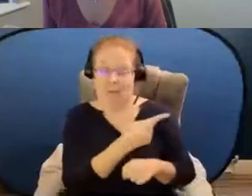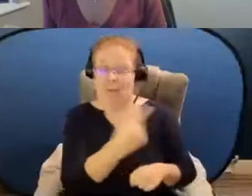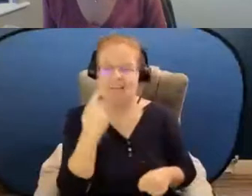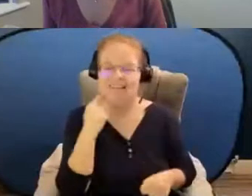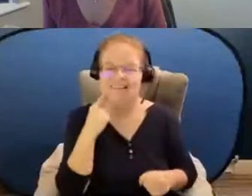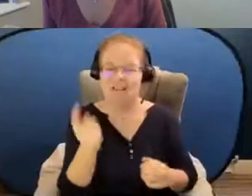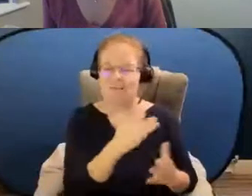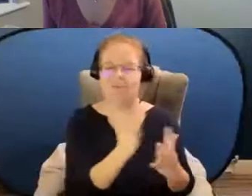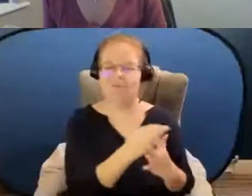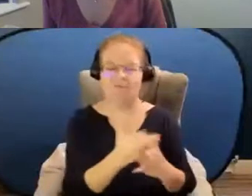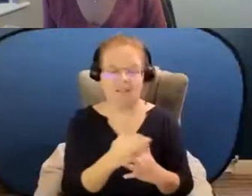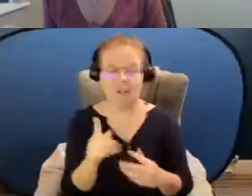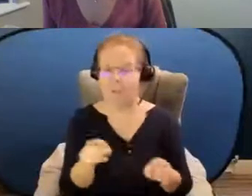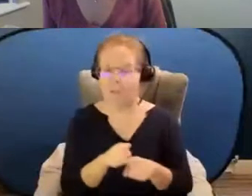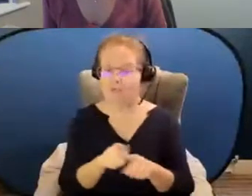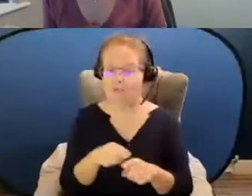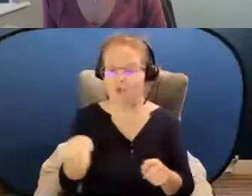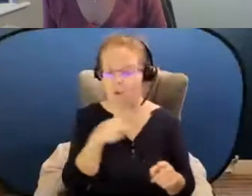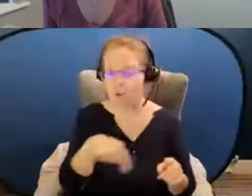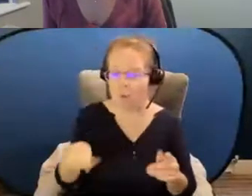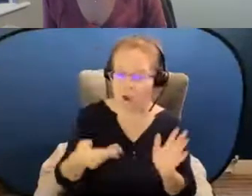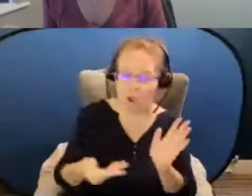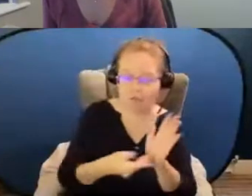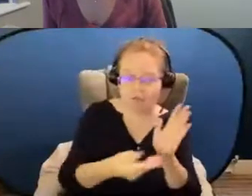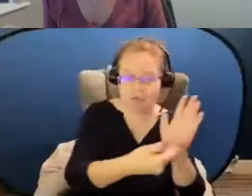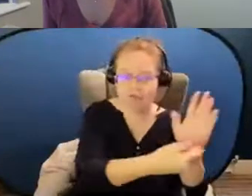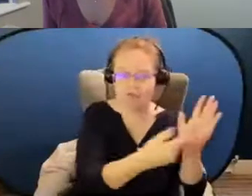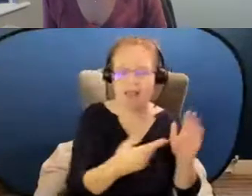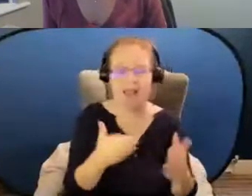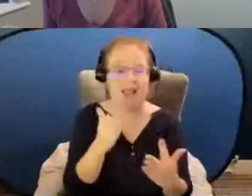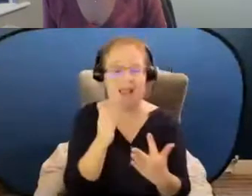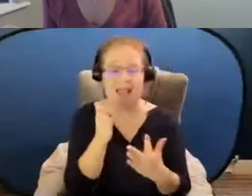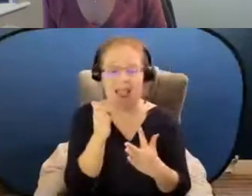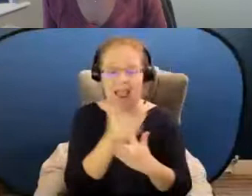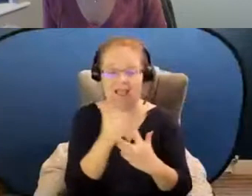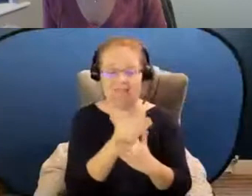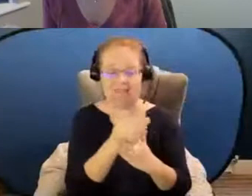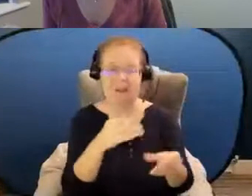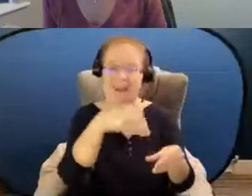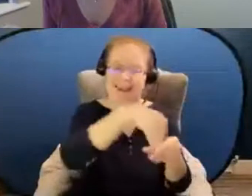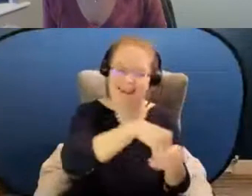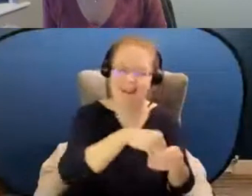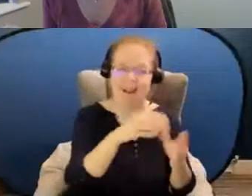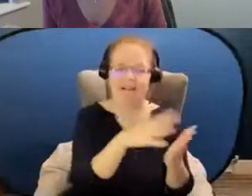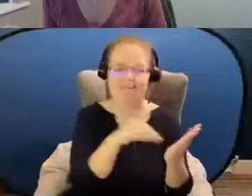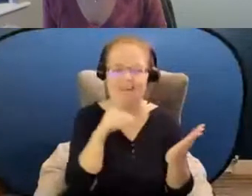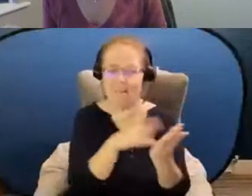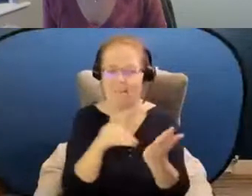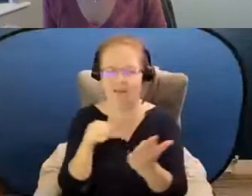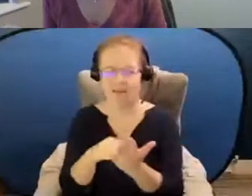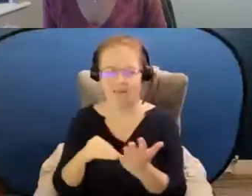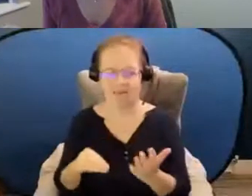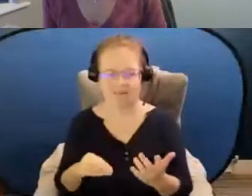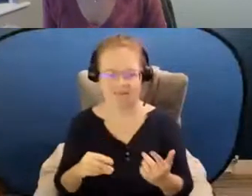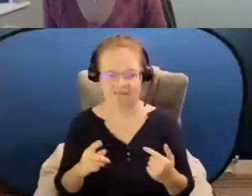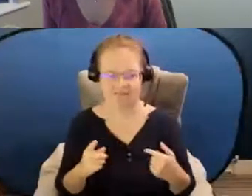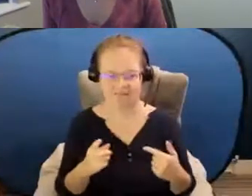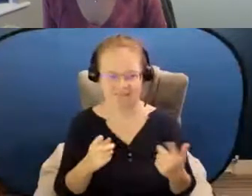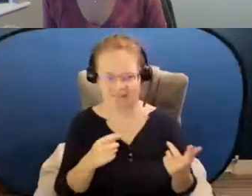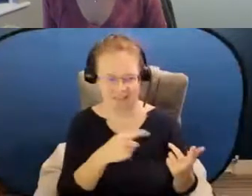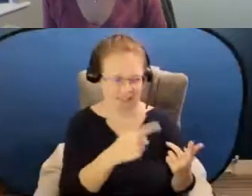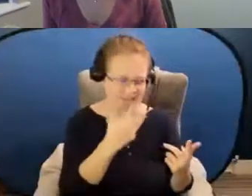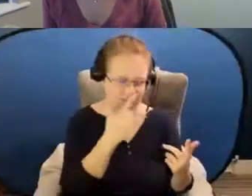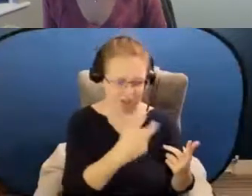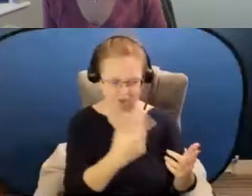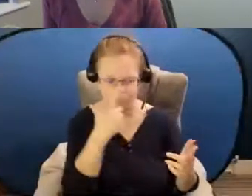also enabled us to start to add more of the accessibility into templates. But then even have WYSIWYG do whatever